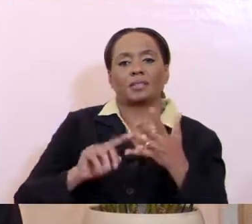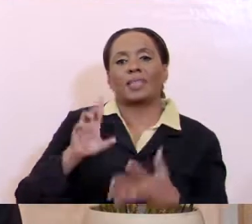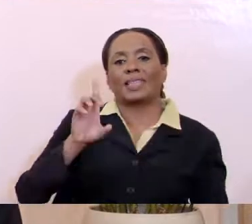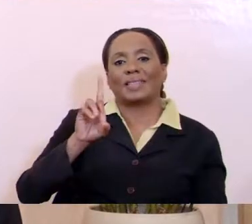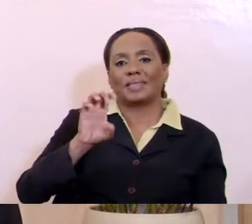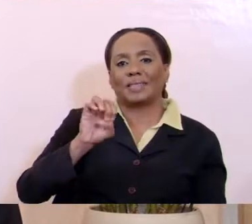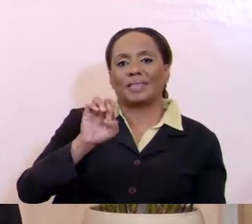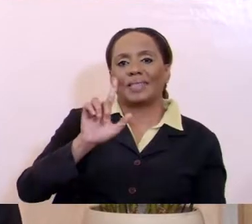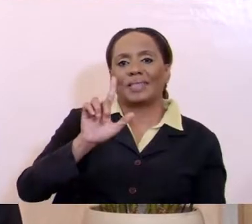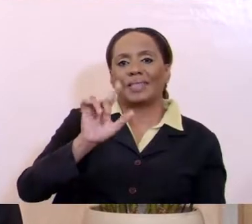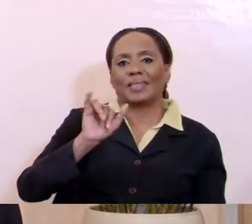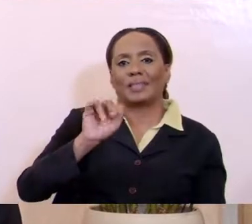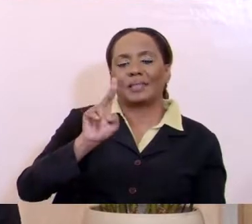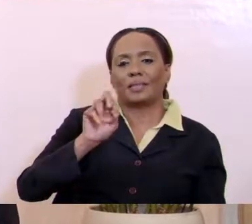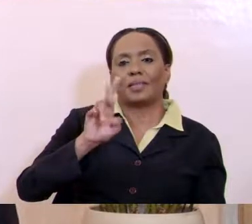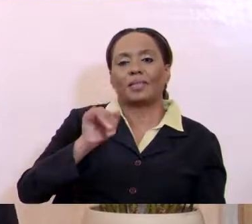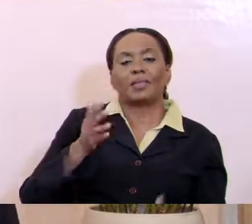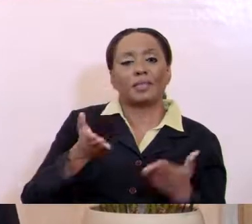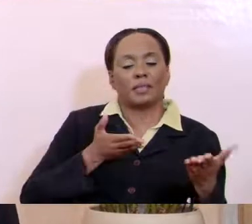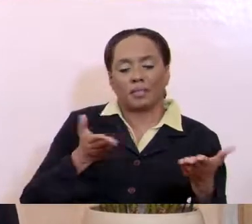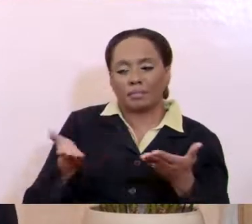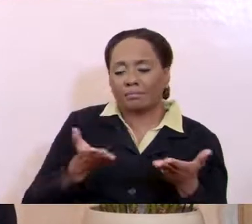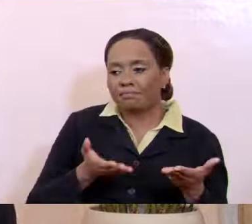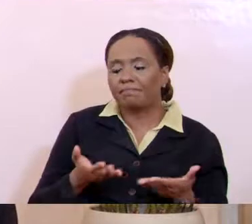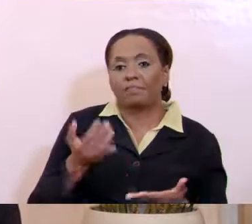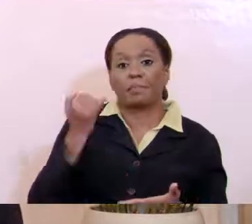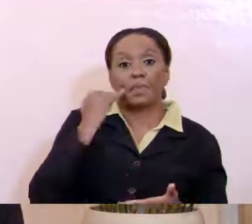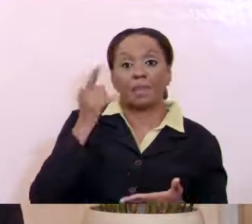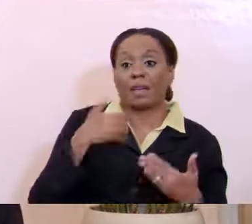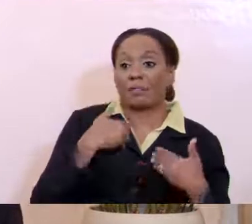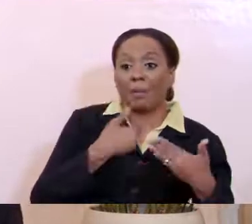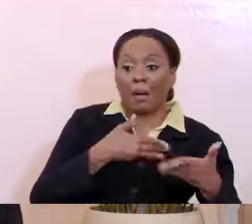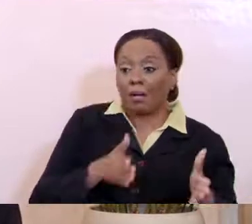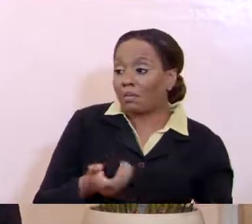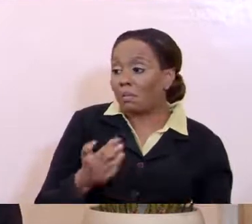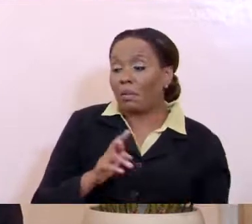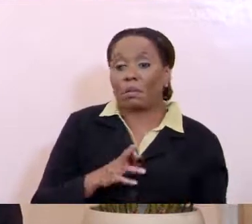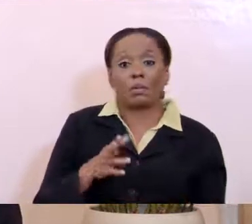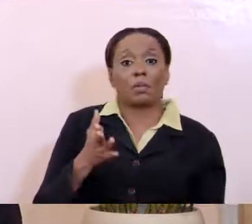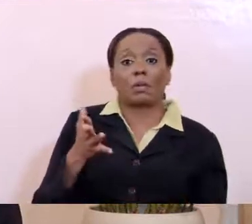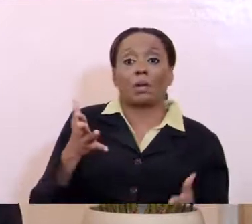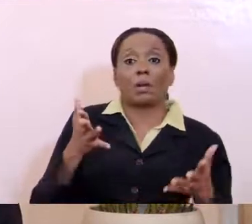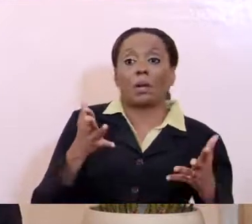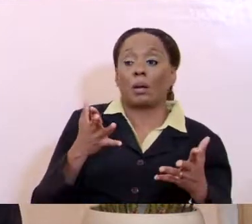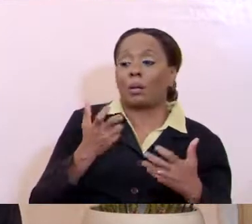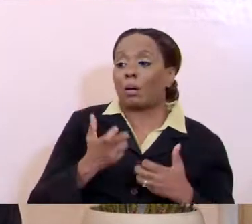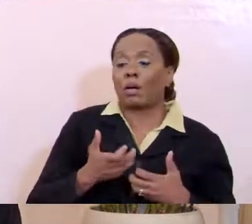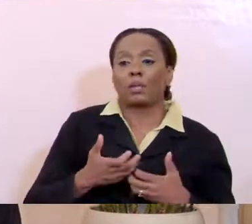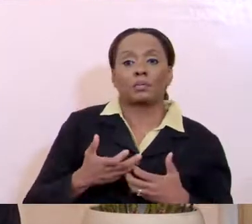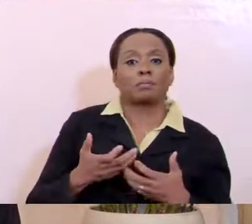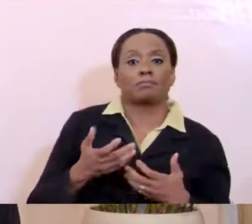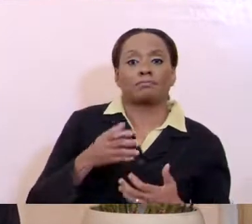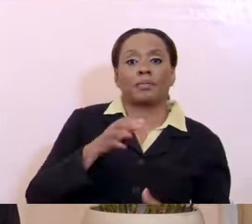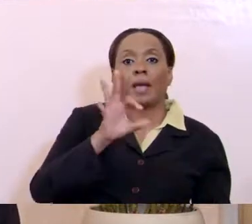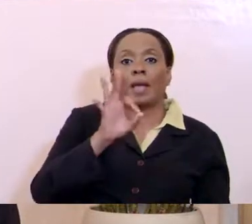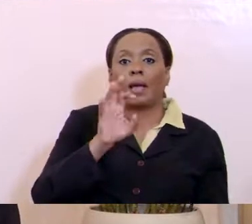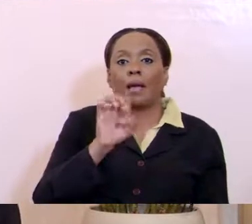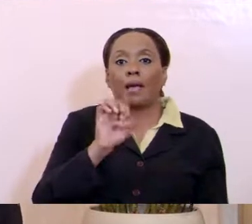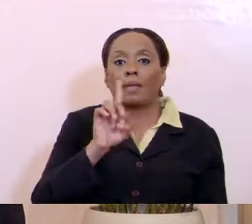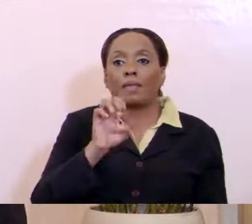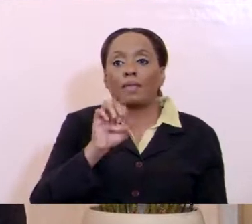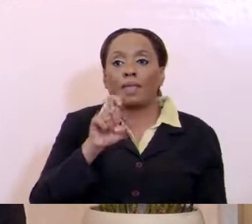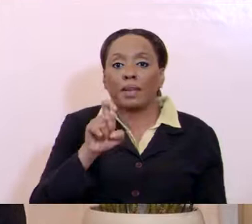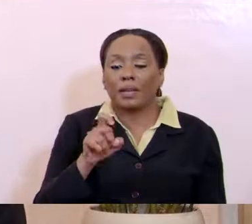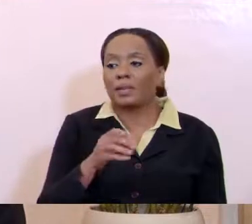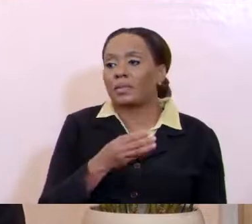and therefore Barbadians who have packages with FedEx and DHL and so on, that will begin again.